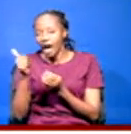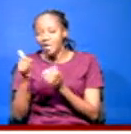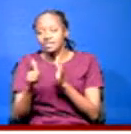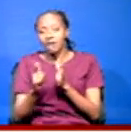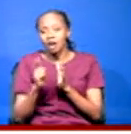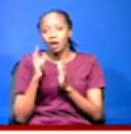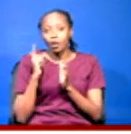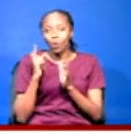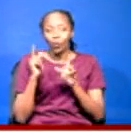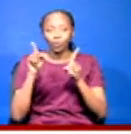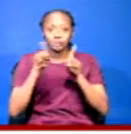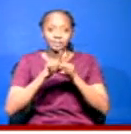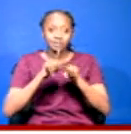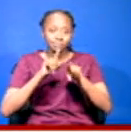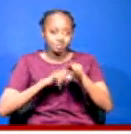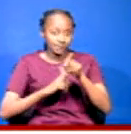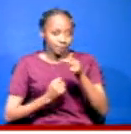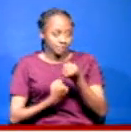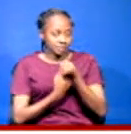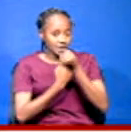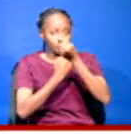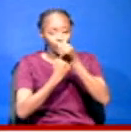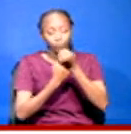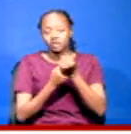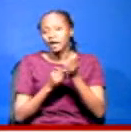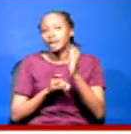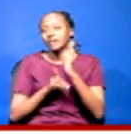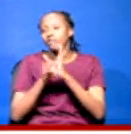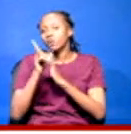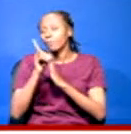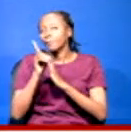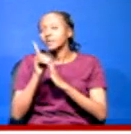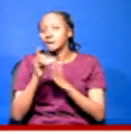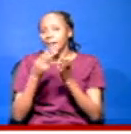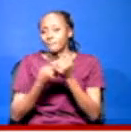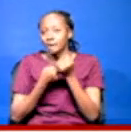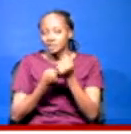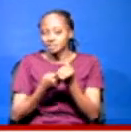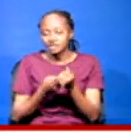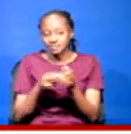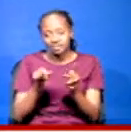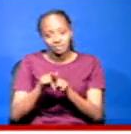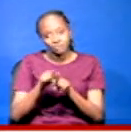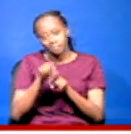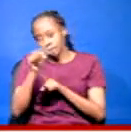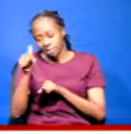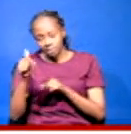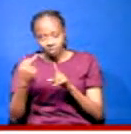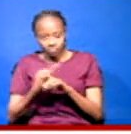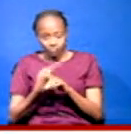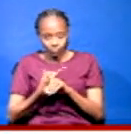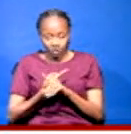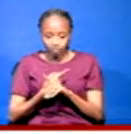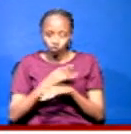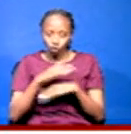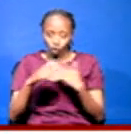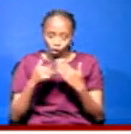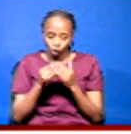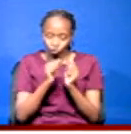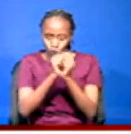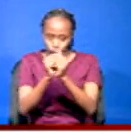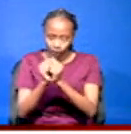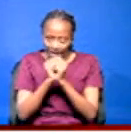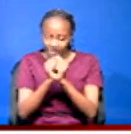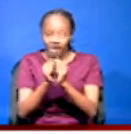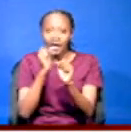also support from development partners and other non-state actors. We must all pull together and work